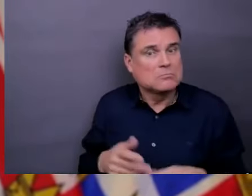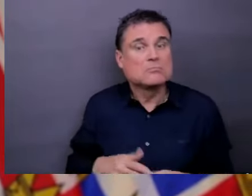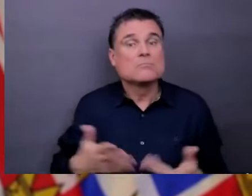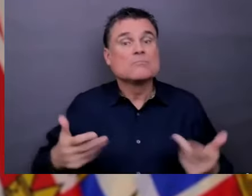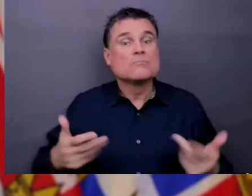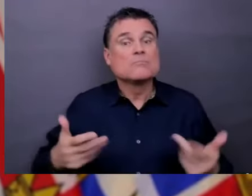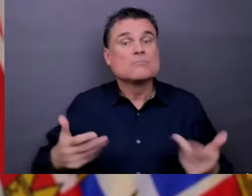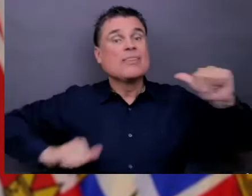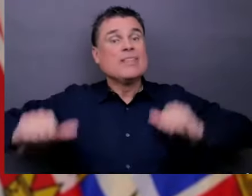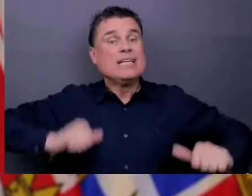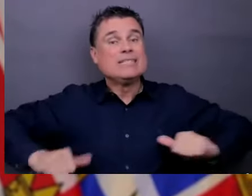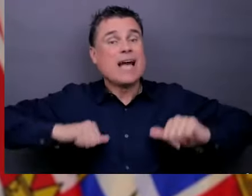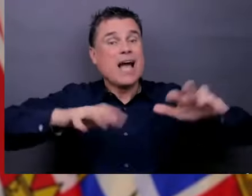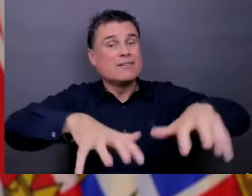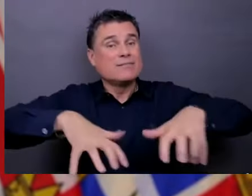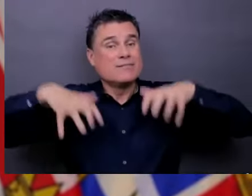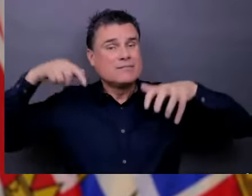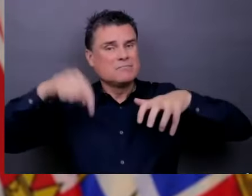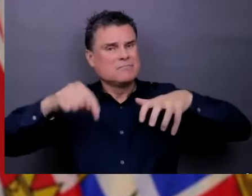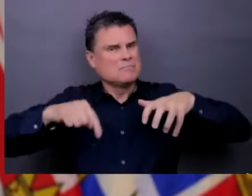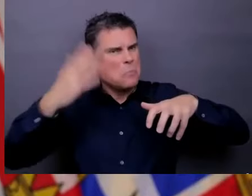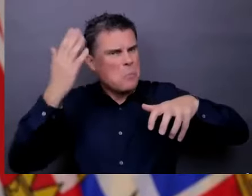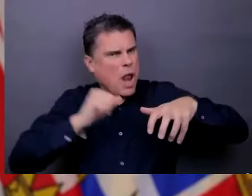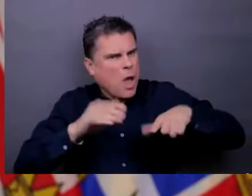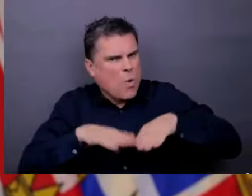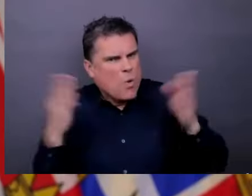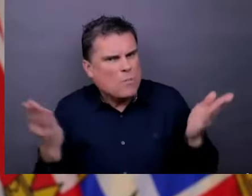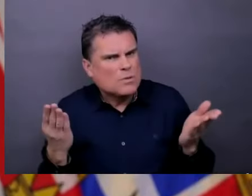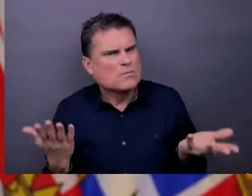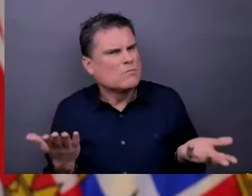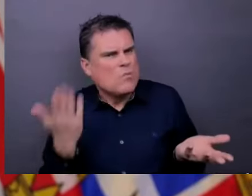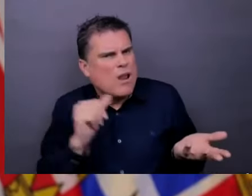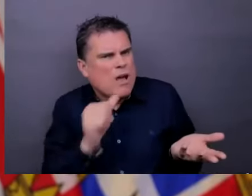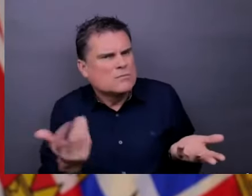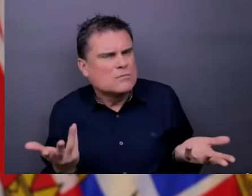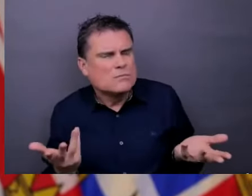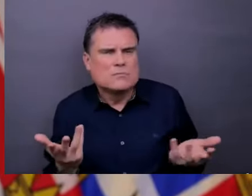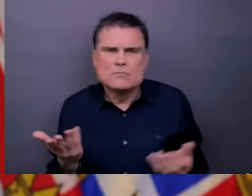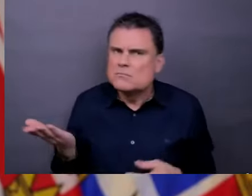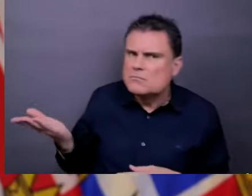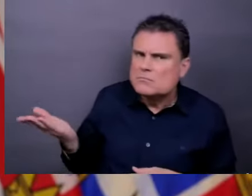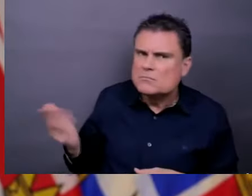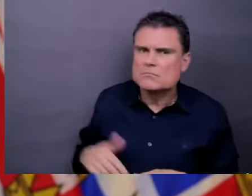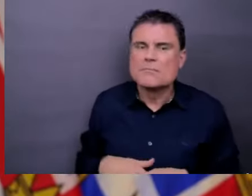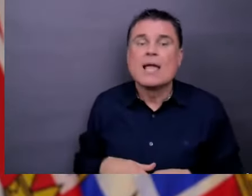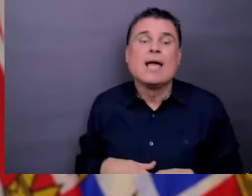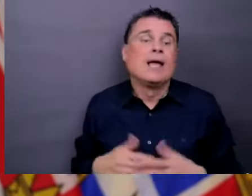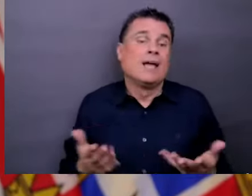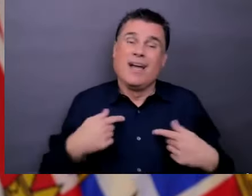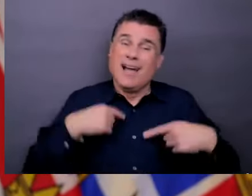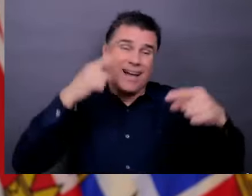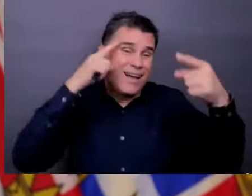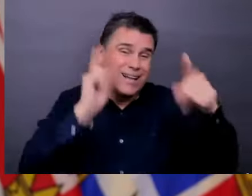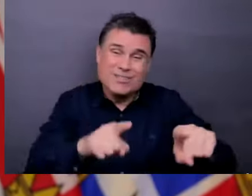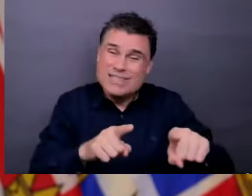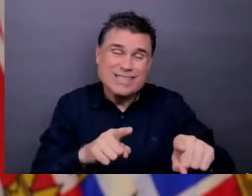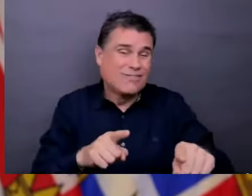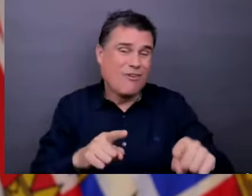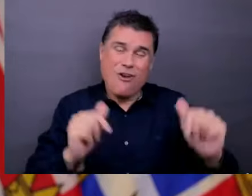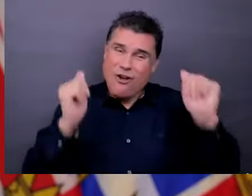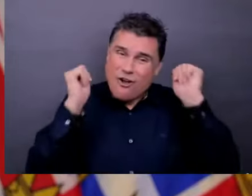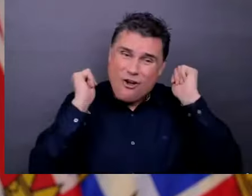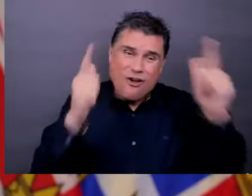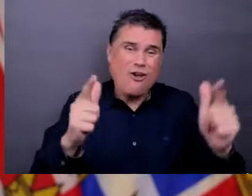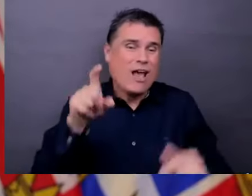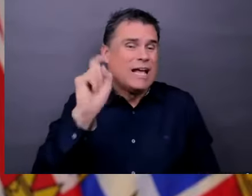every day, but it doesn't mean we have to go to a comedy club, and we have seen where people think they're doing okay, and